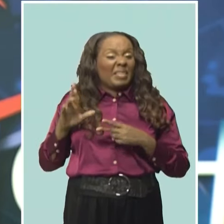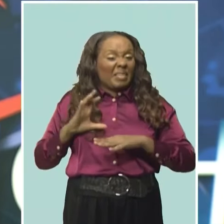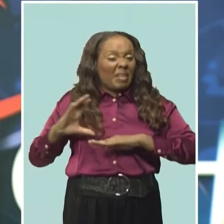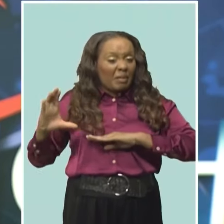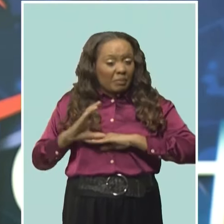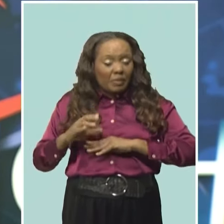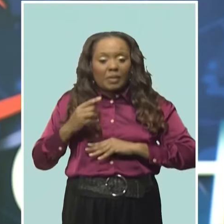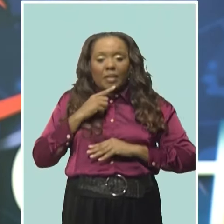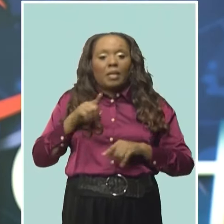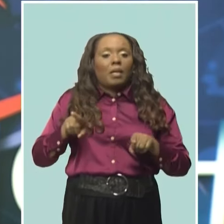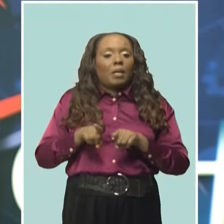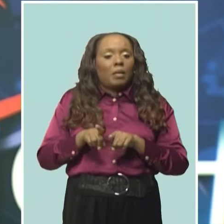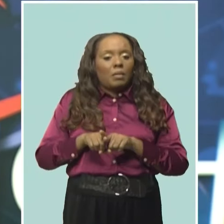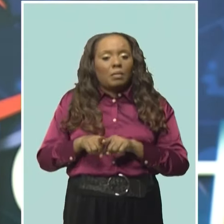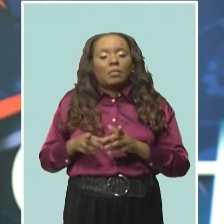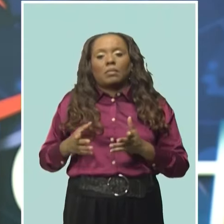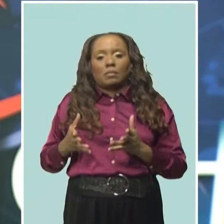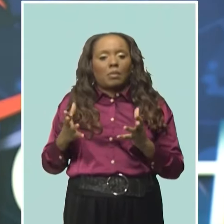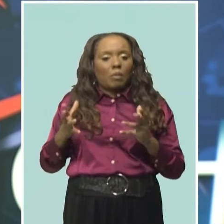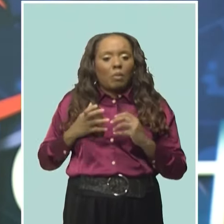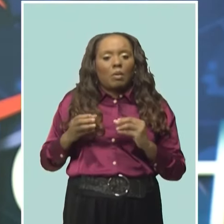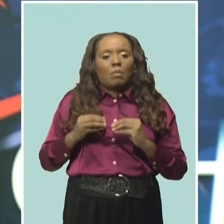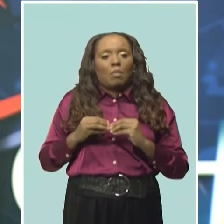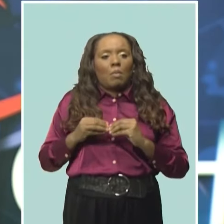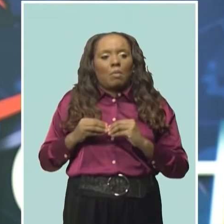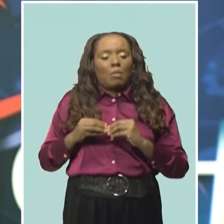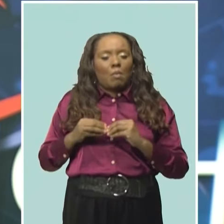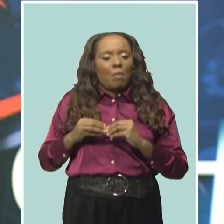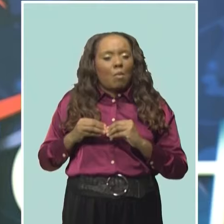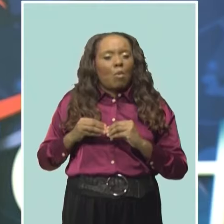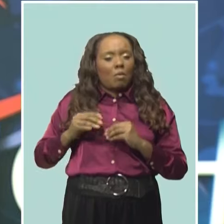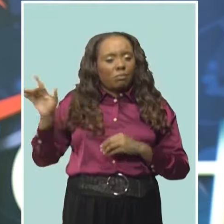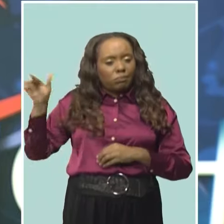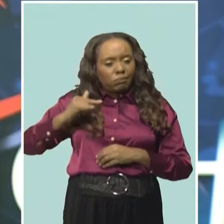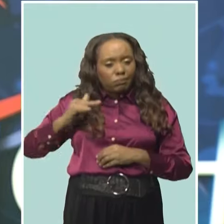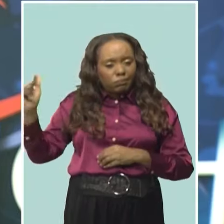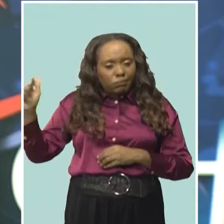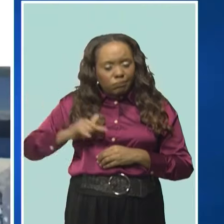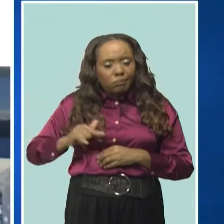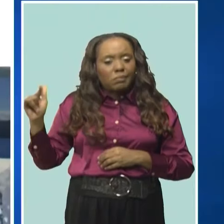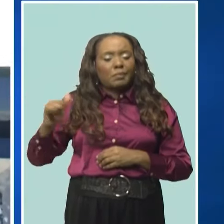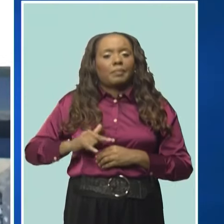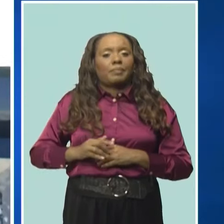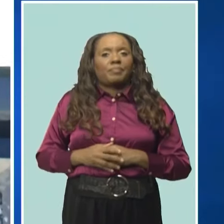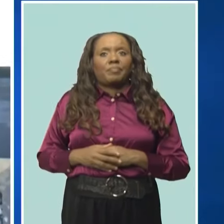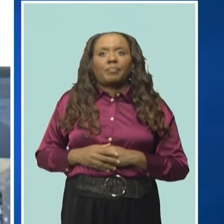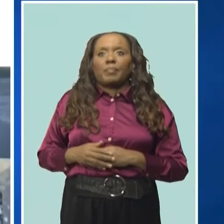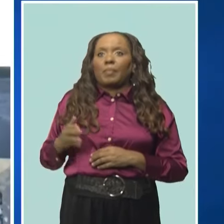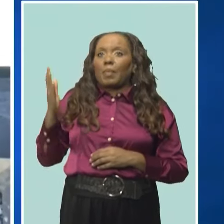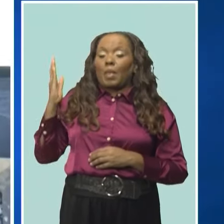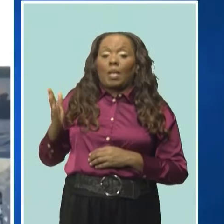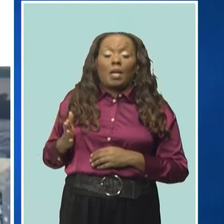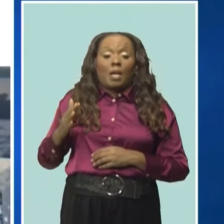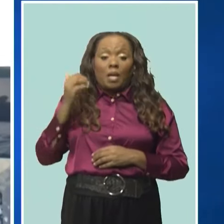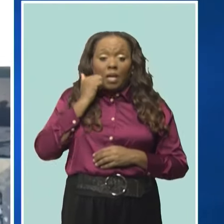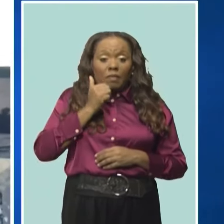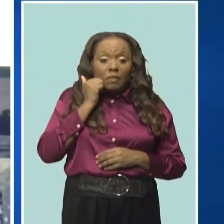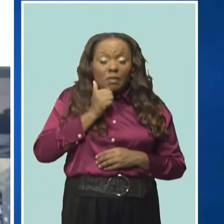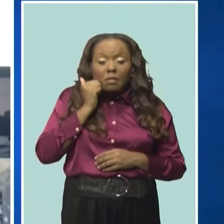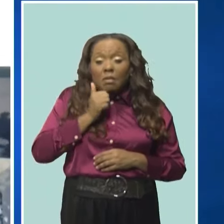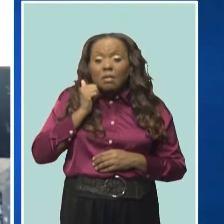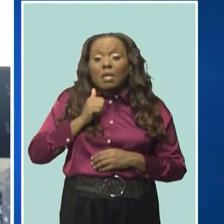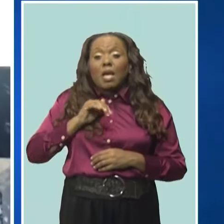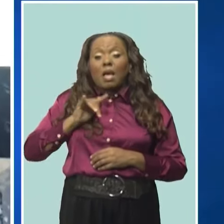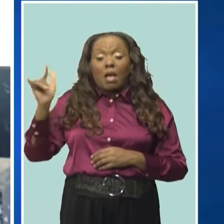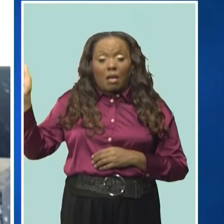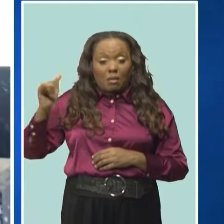notes they're also catering for the movements between the two destinations. We have daily flights between Barbados and